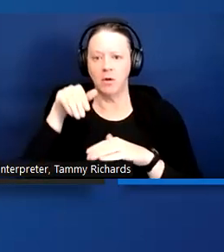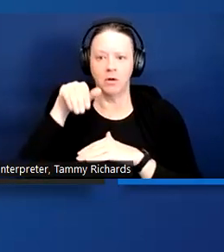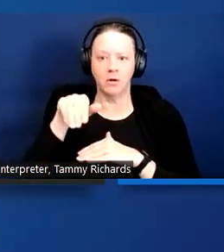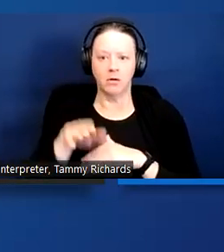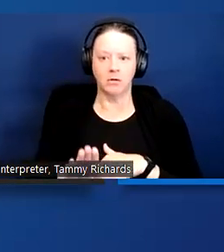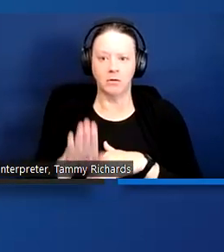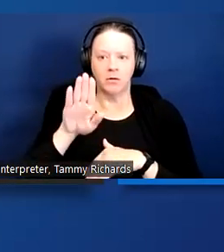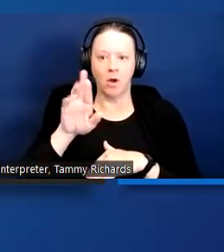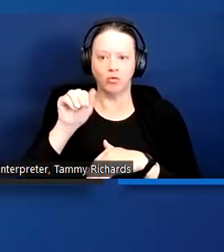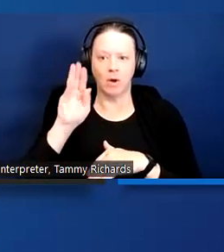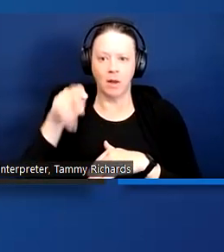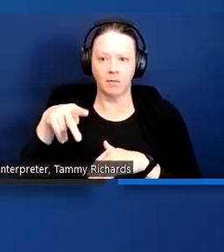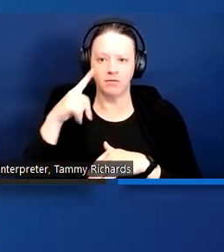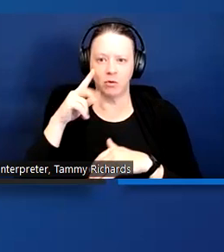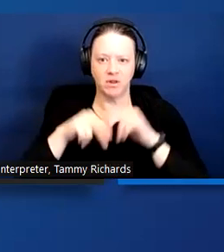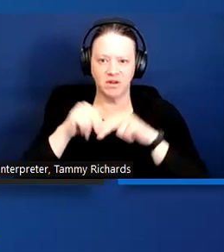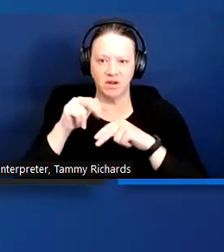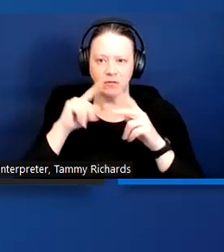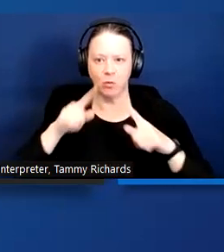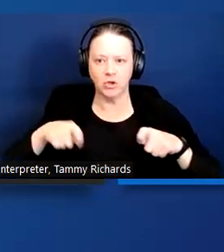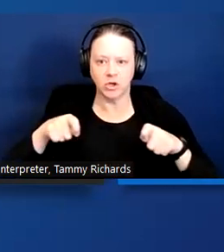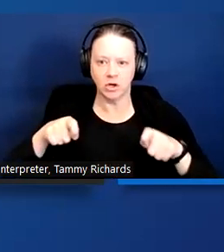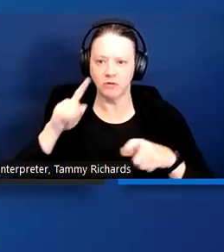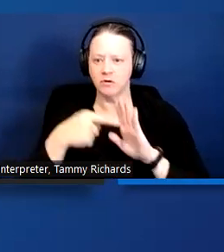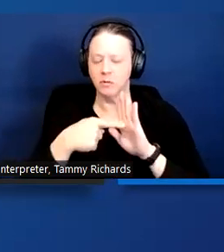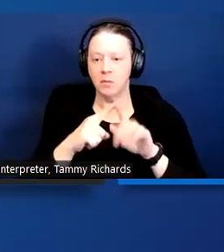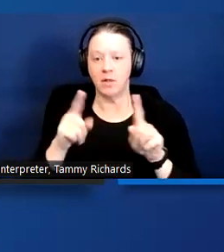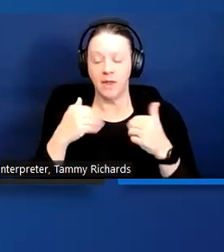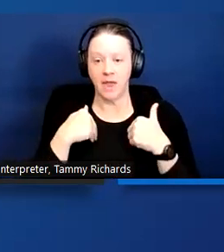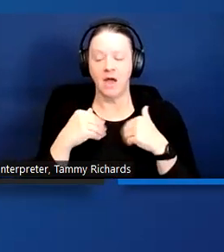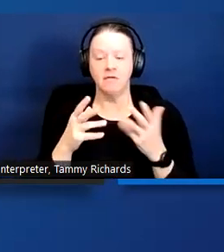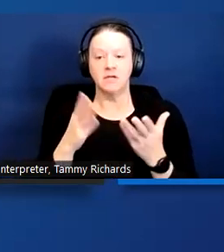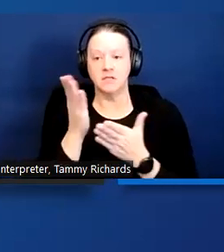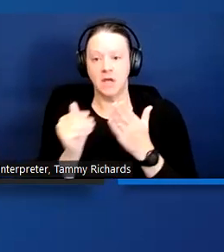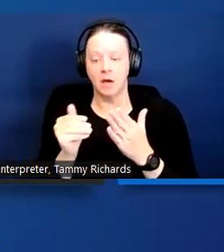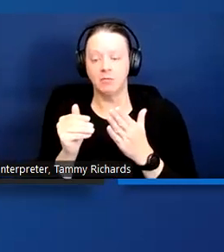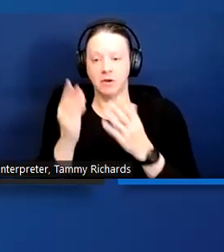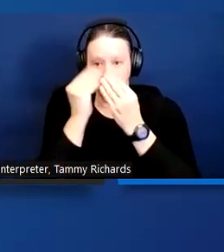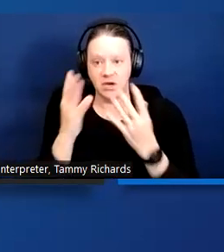such. But there are still citations involving websites and other online services.